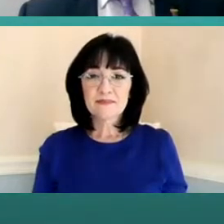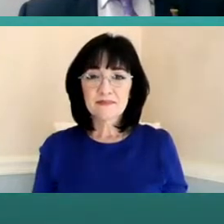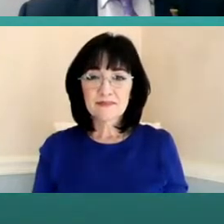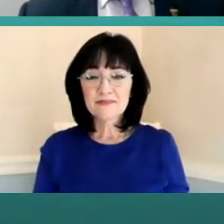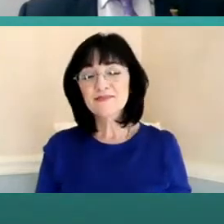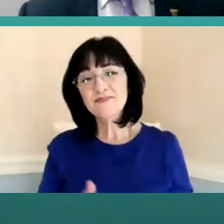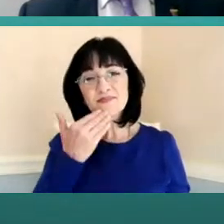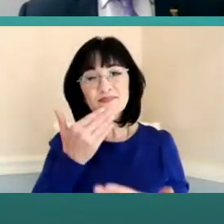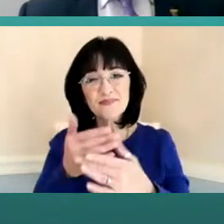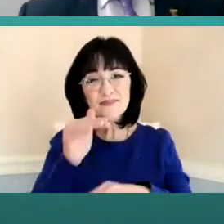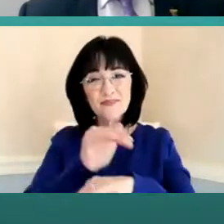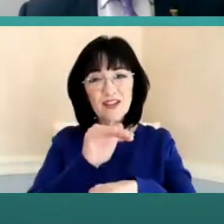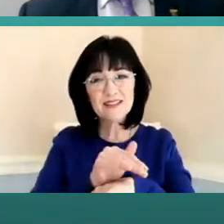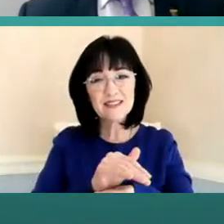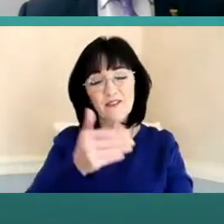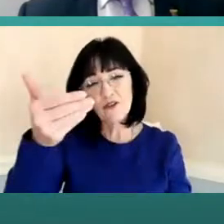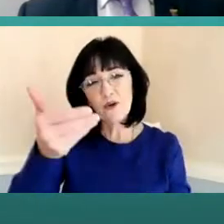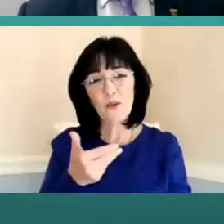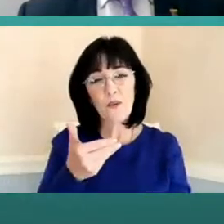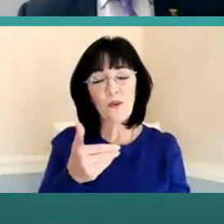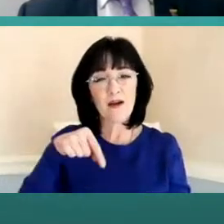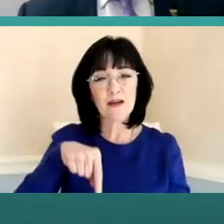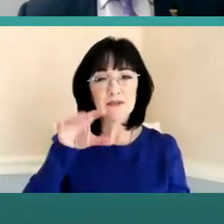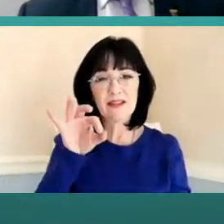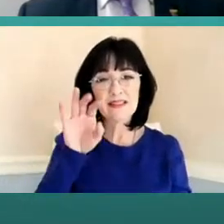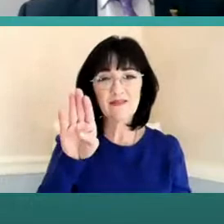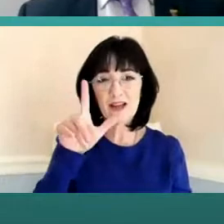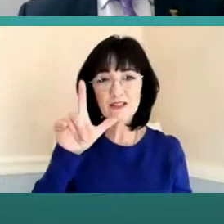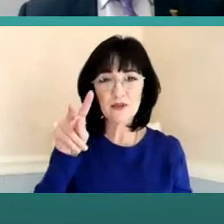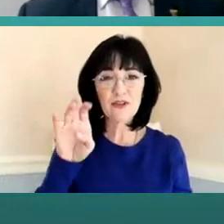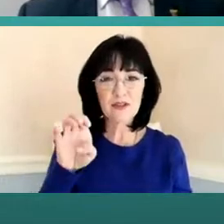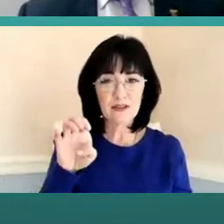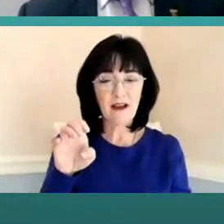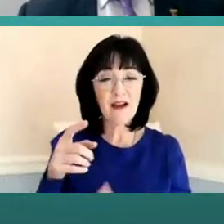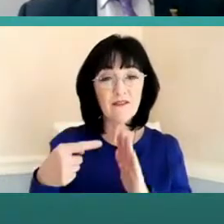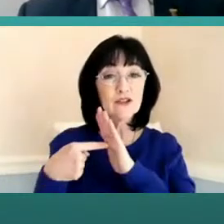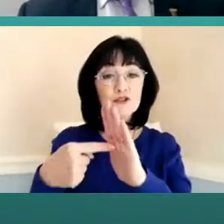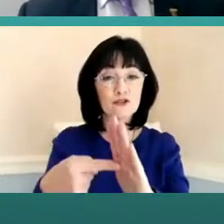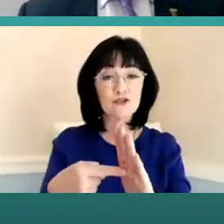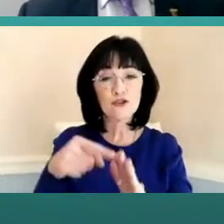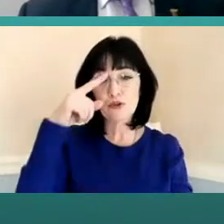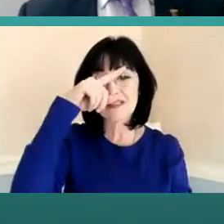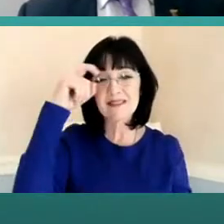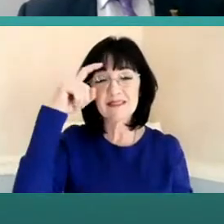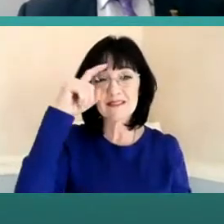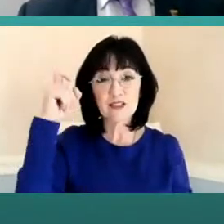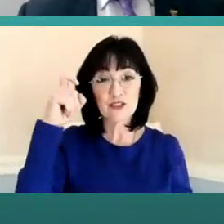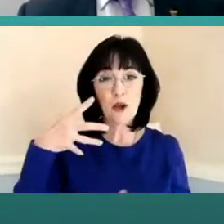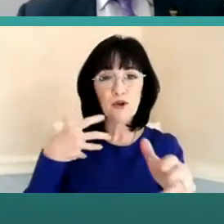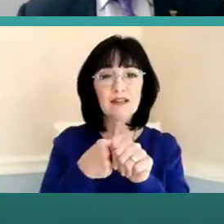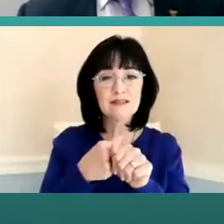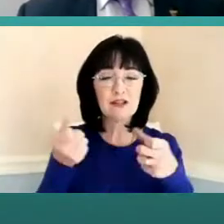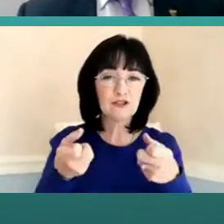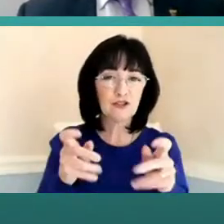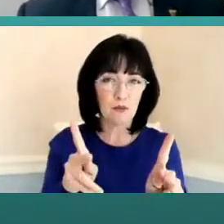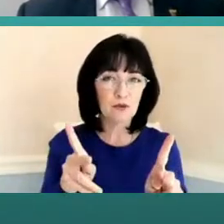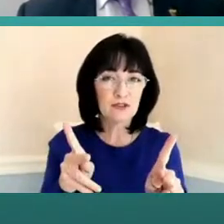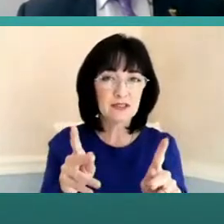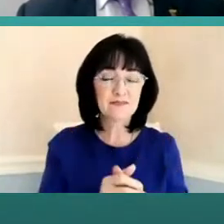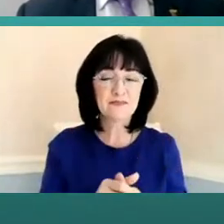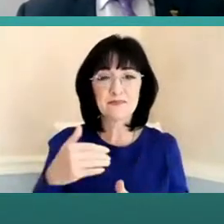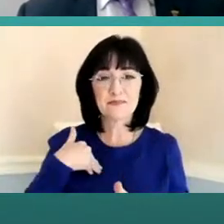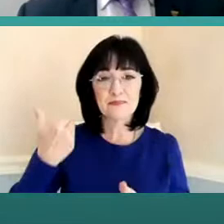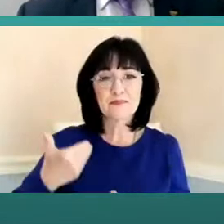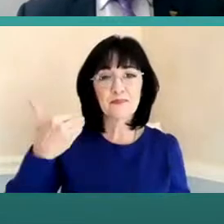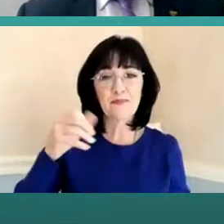Good evening. Welcome to this Facebook Live featuring Summer Accelerated Learning Opportunities. I am Susan Bunting,